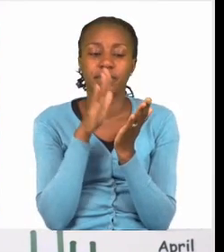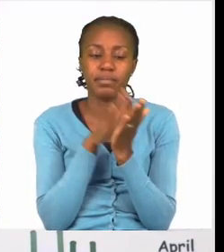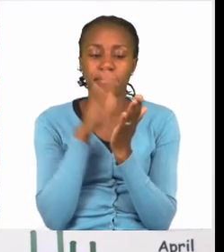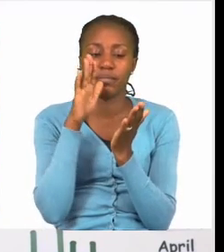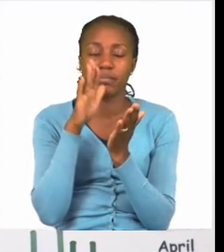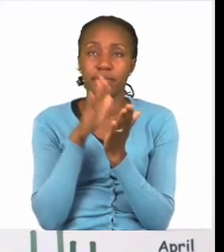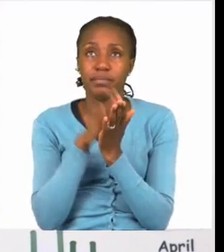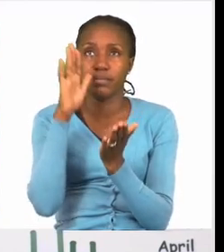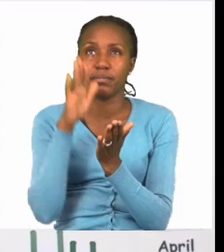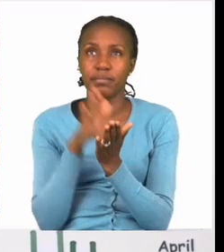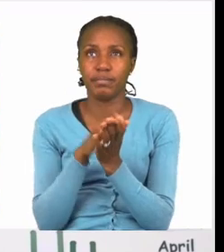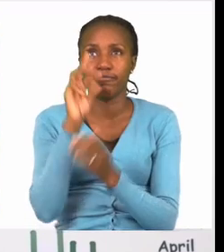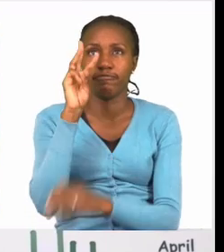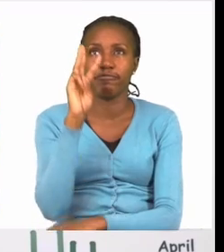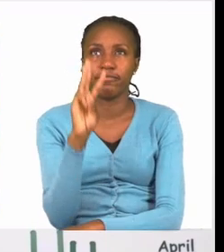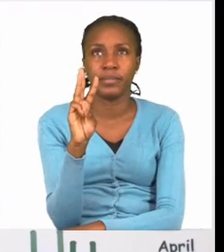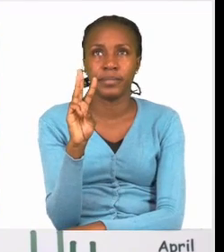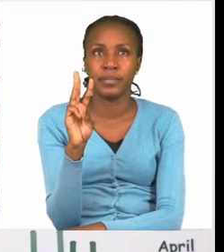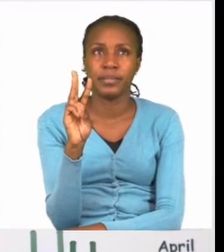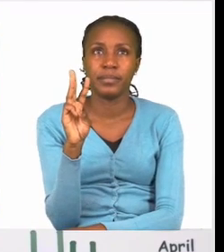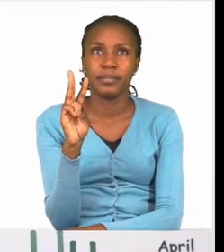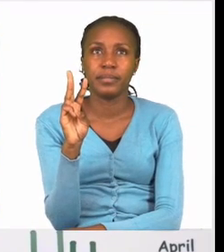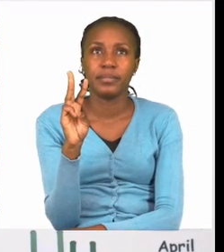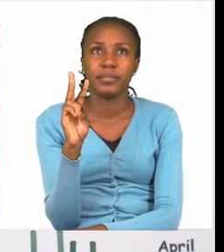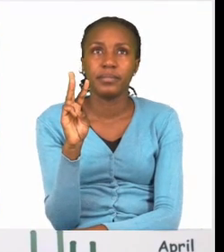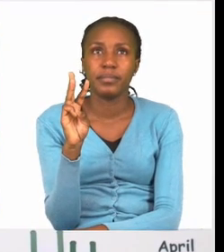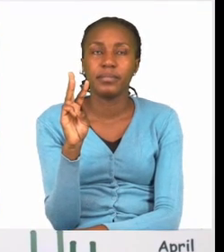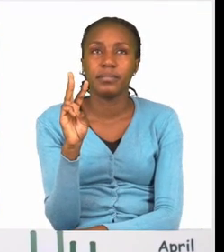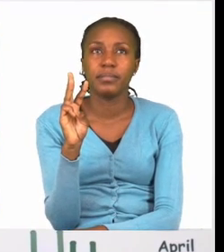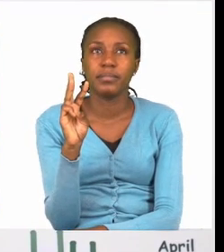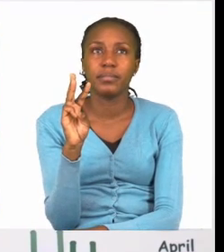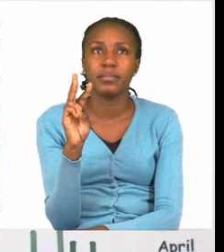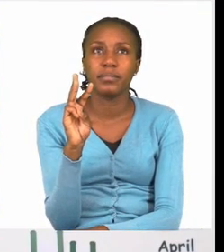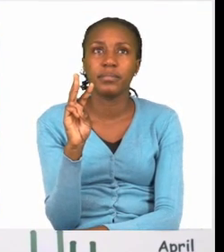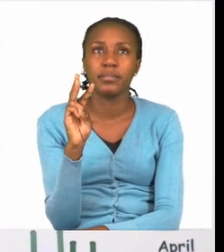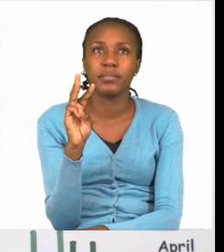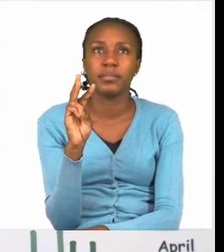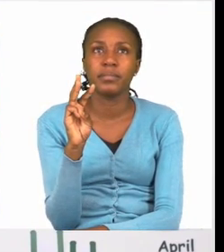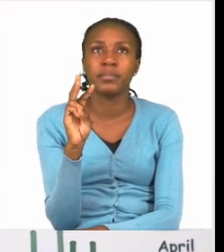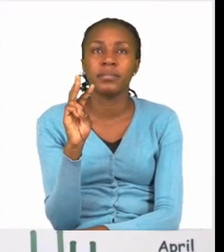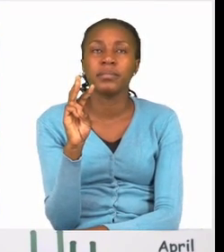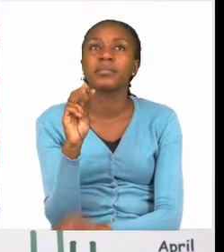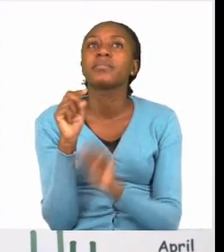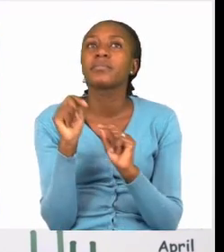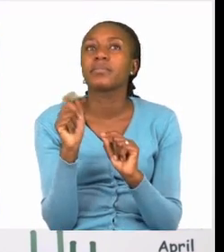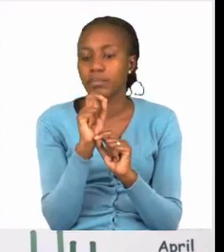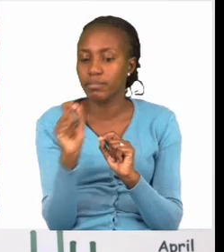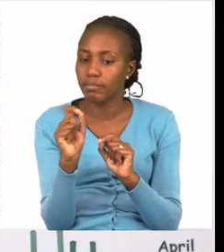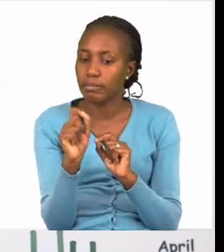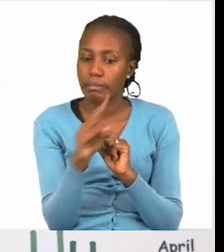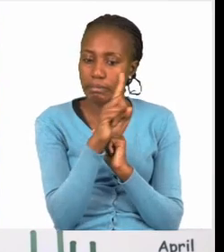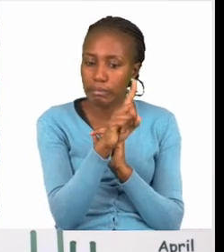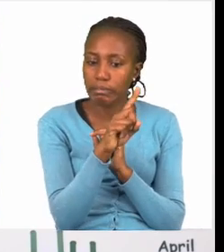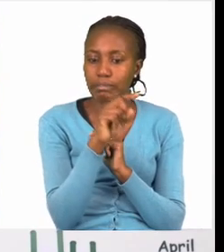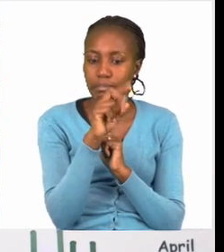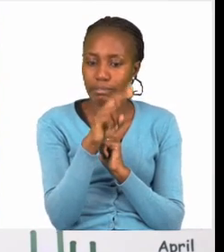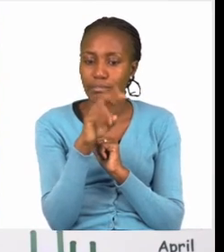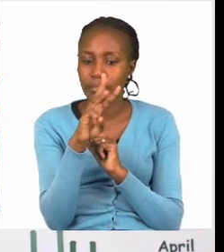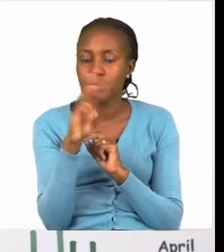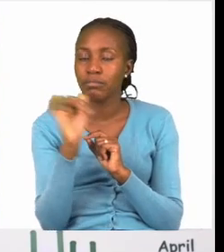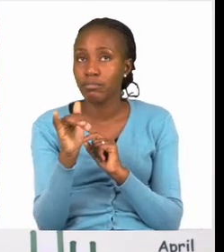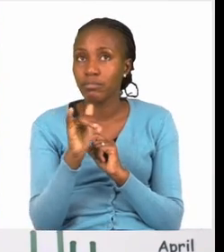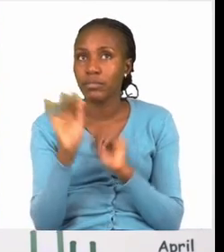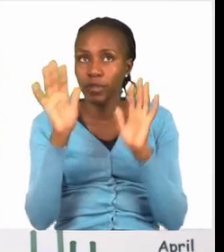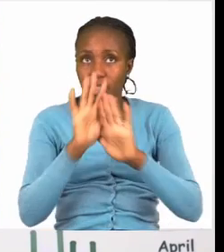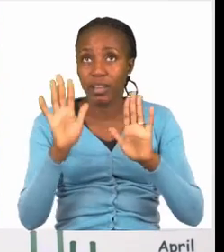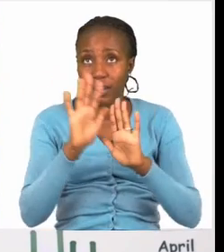ladybug has 3 syllables. So now at the bottom, you can go ahead and color in the